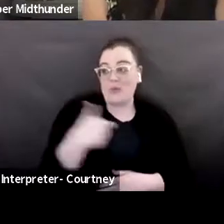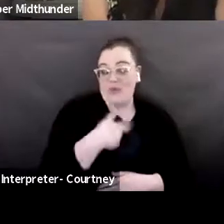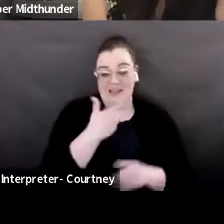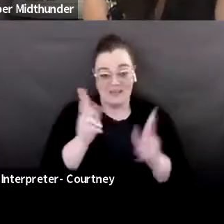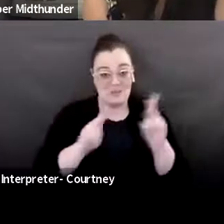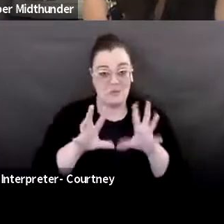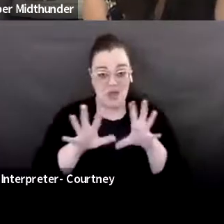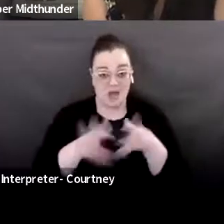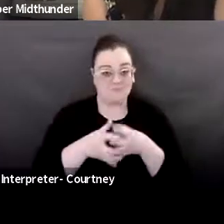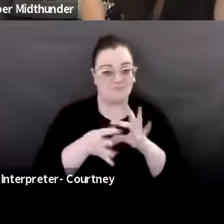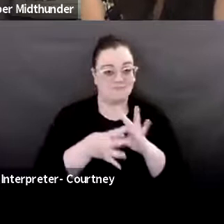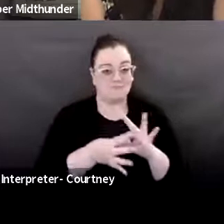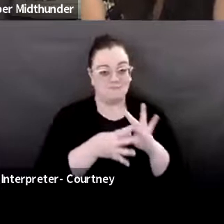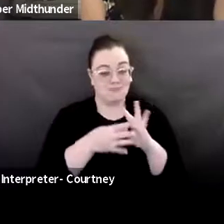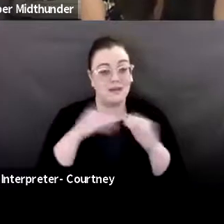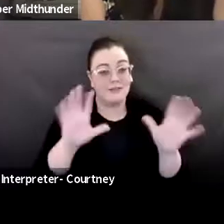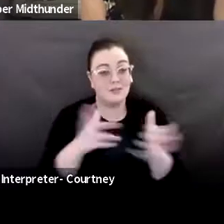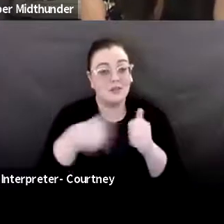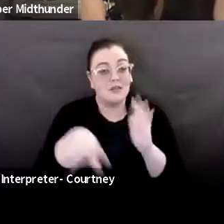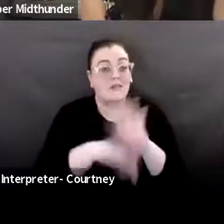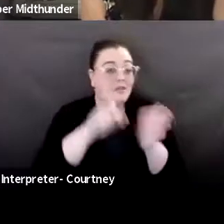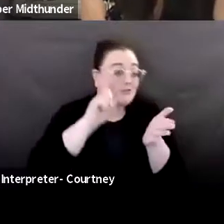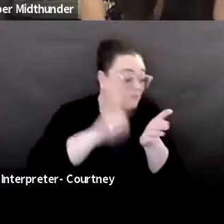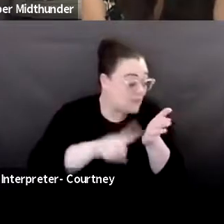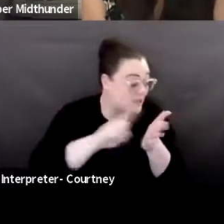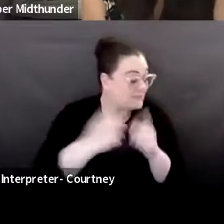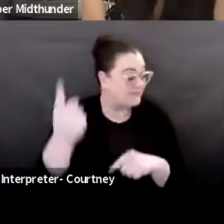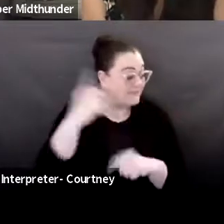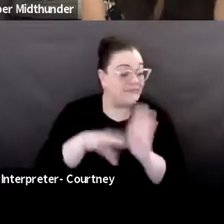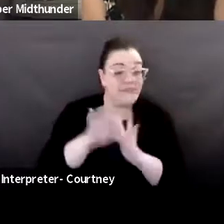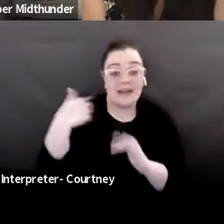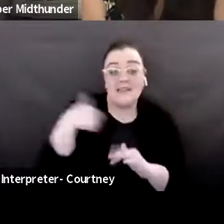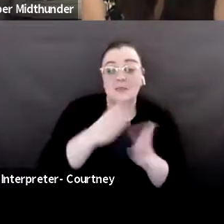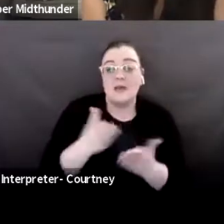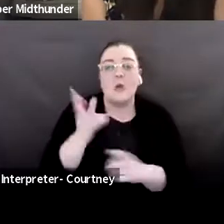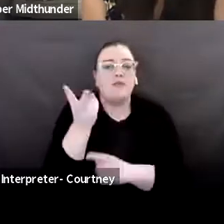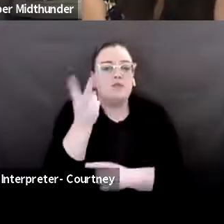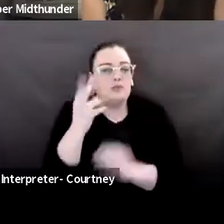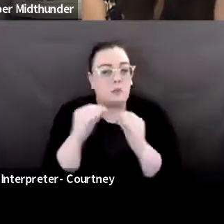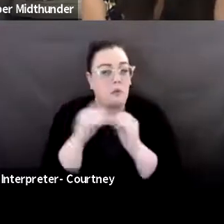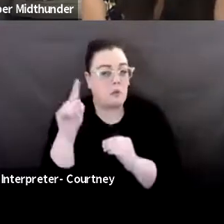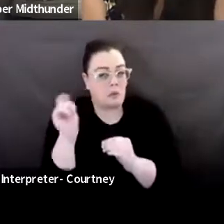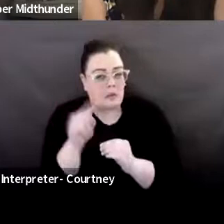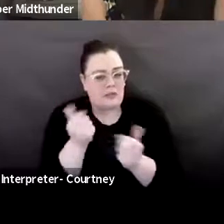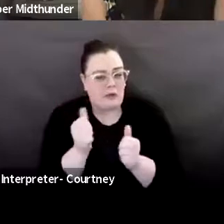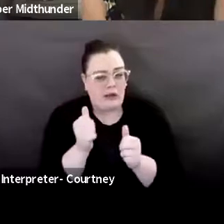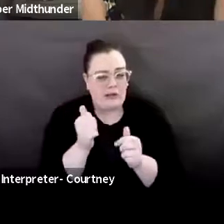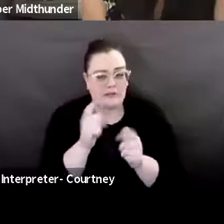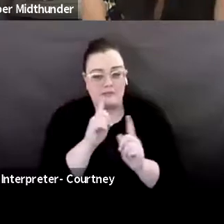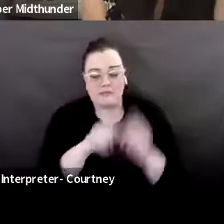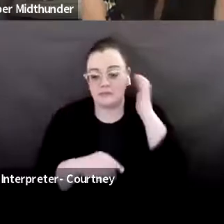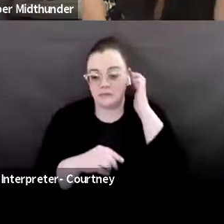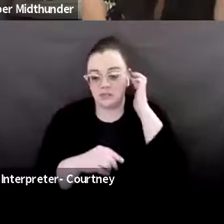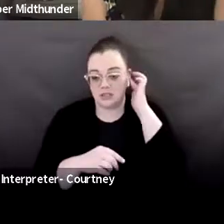you to do the research, come find us. We're here for you if you need us. We have 2 more questions. Hopefully we can get to the answers without running